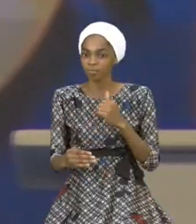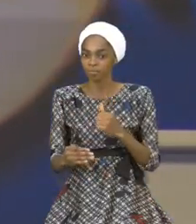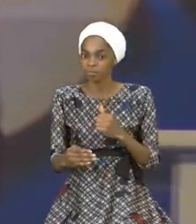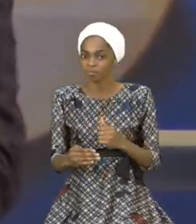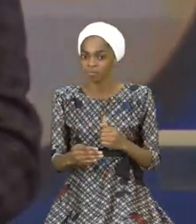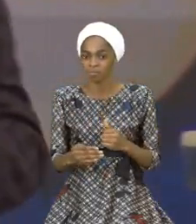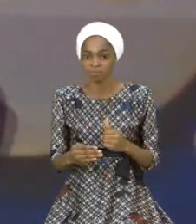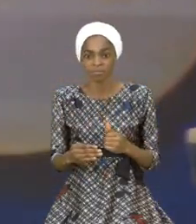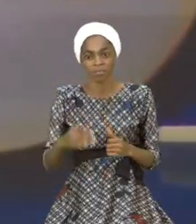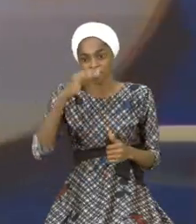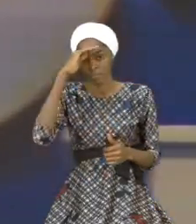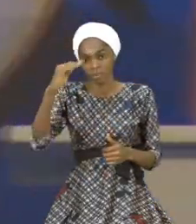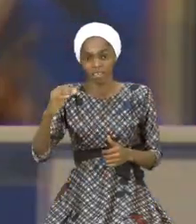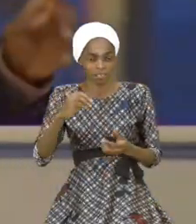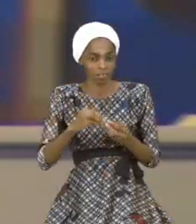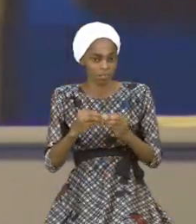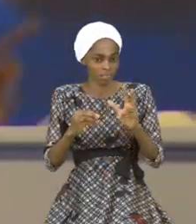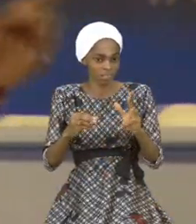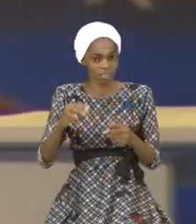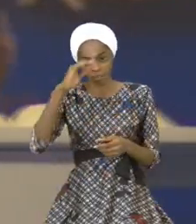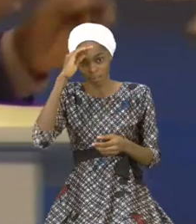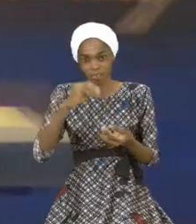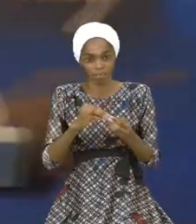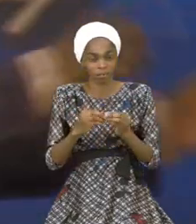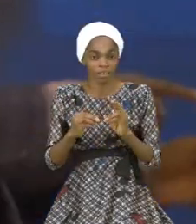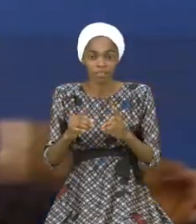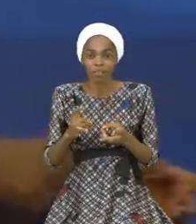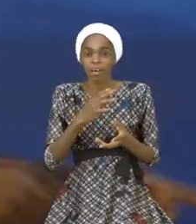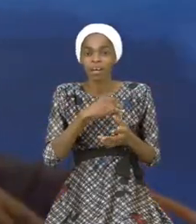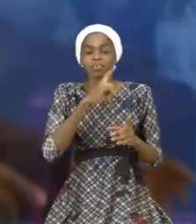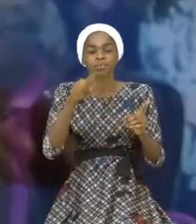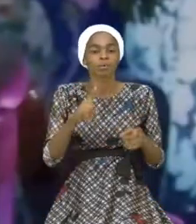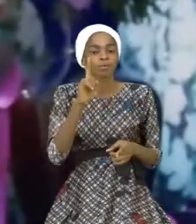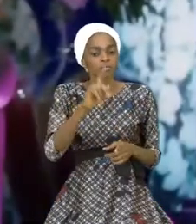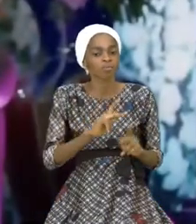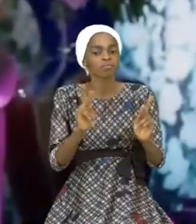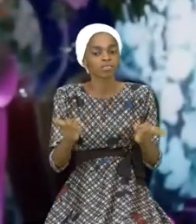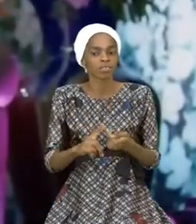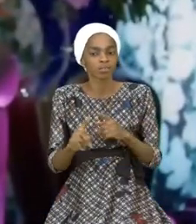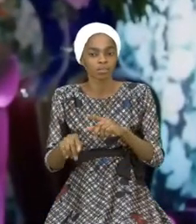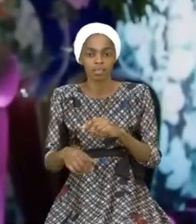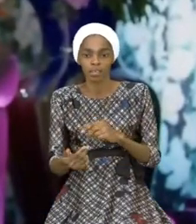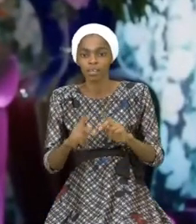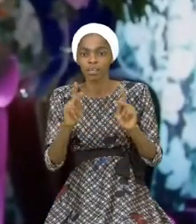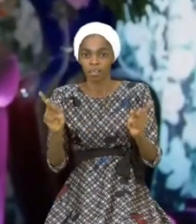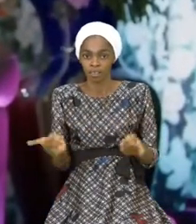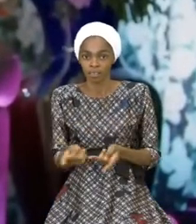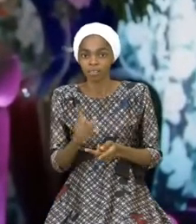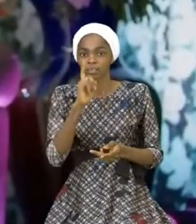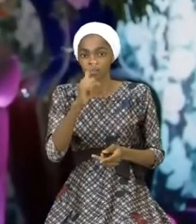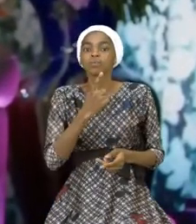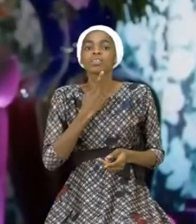two, man number three, and you are going from place to place, you will thirst for